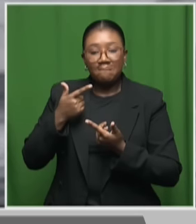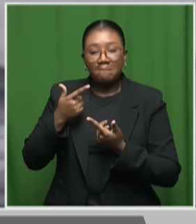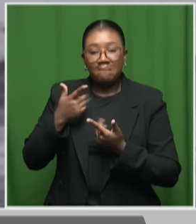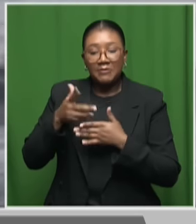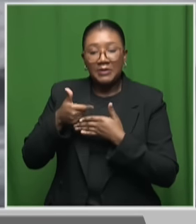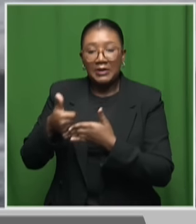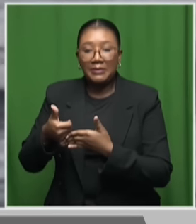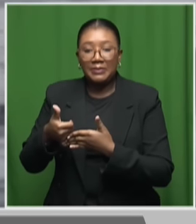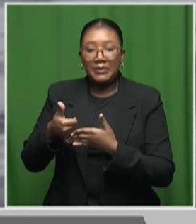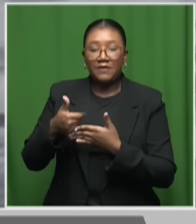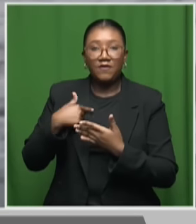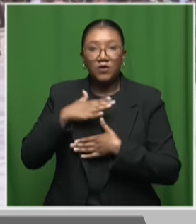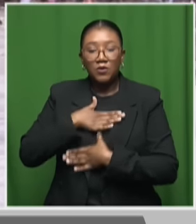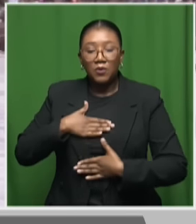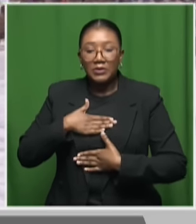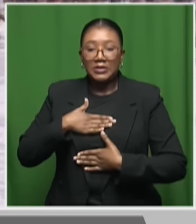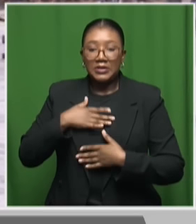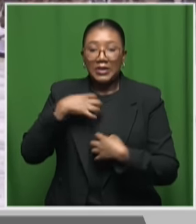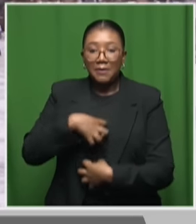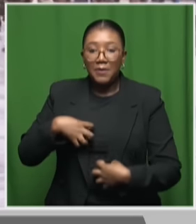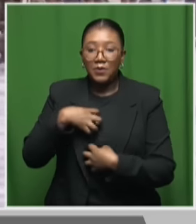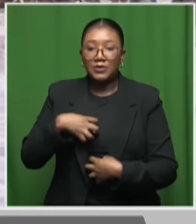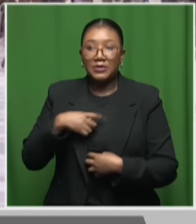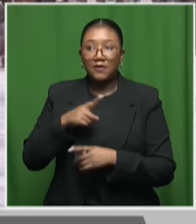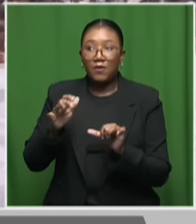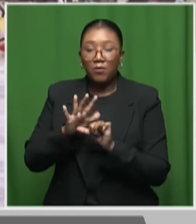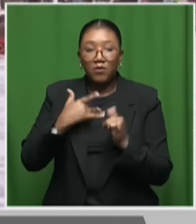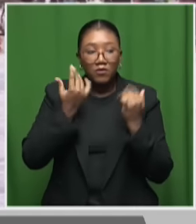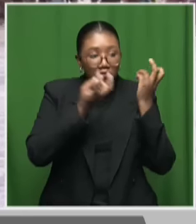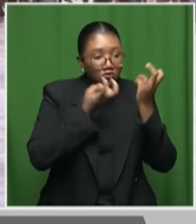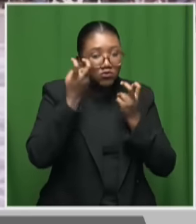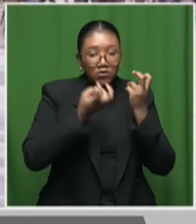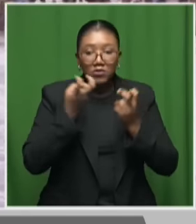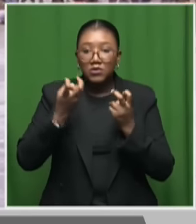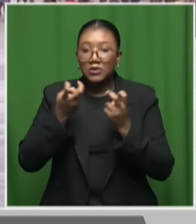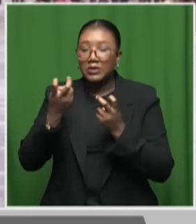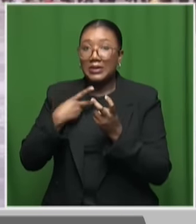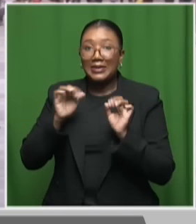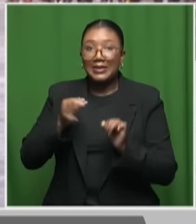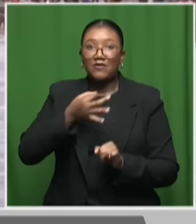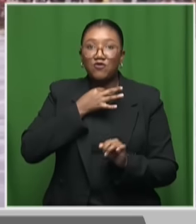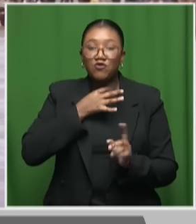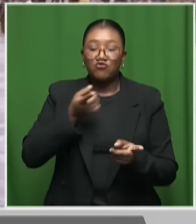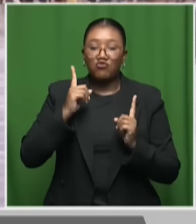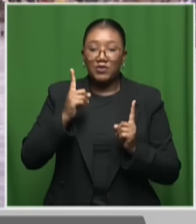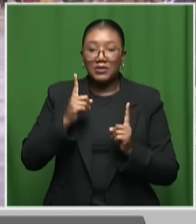avoid becoming emotional about the search, because in many cases their own safety is at risk as well.